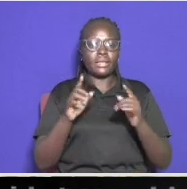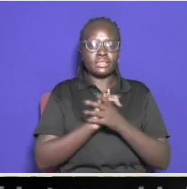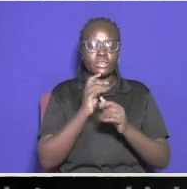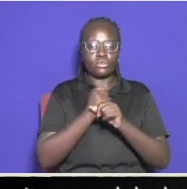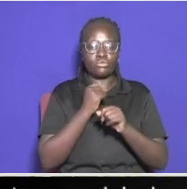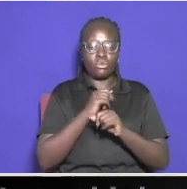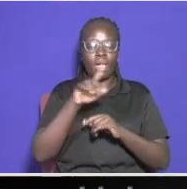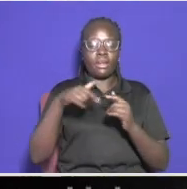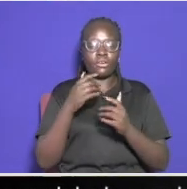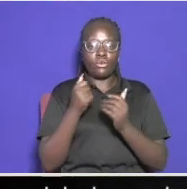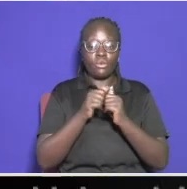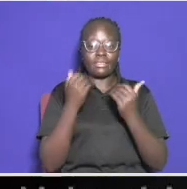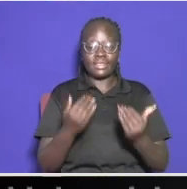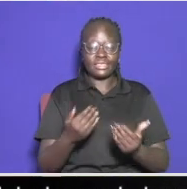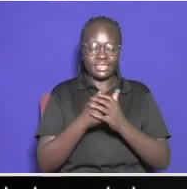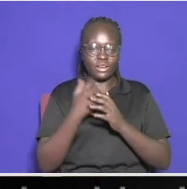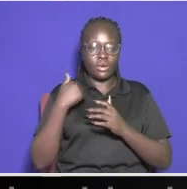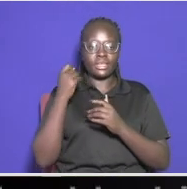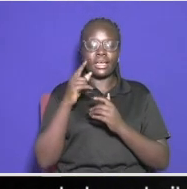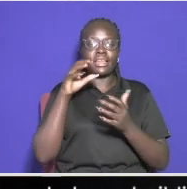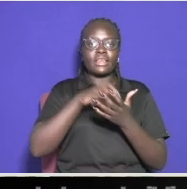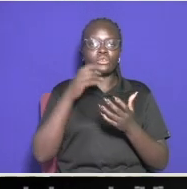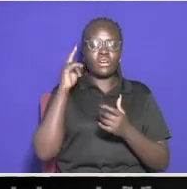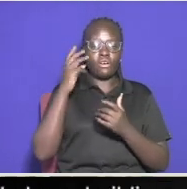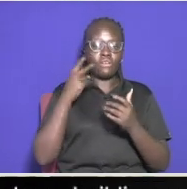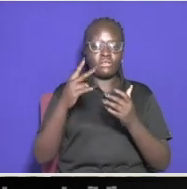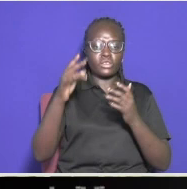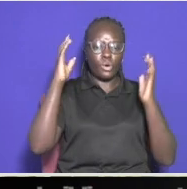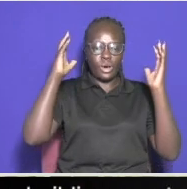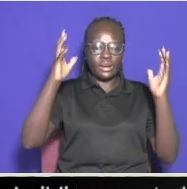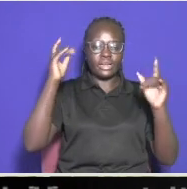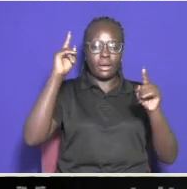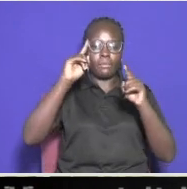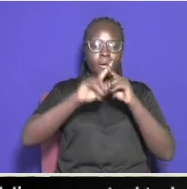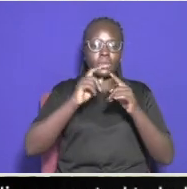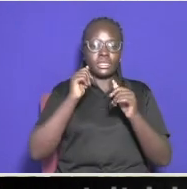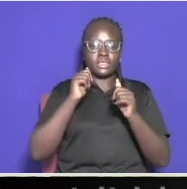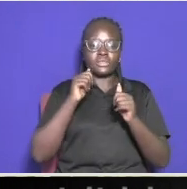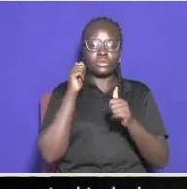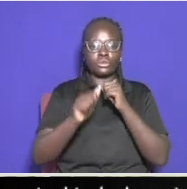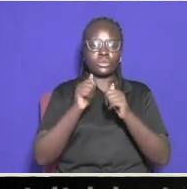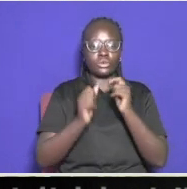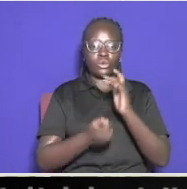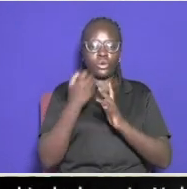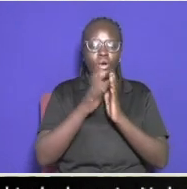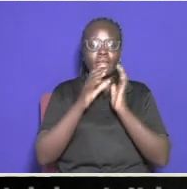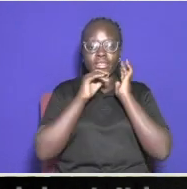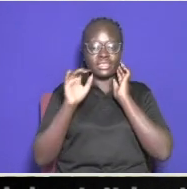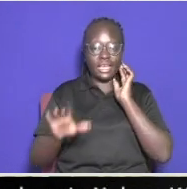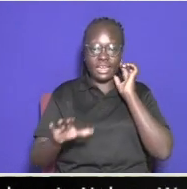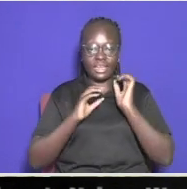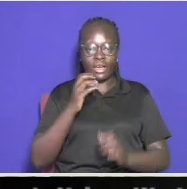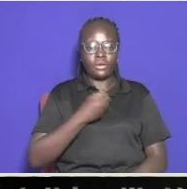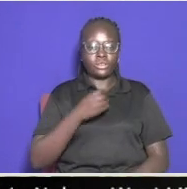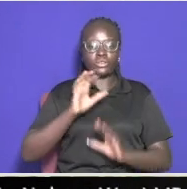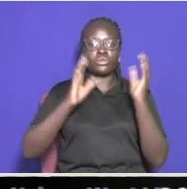with names. We looked at the issue of a vision of a greater purpose and a greater growth, and we saw ourselves really taking it to